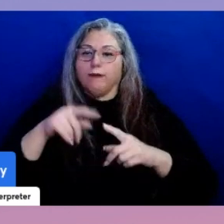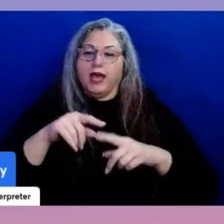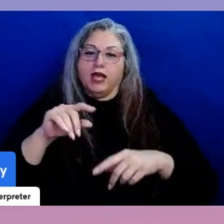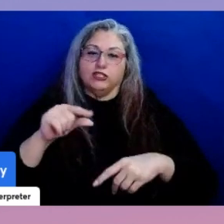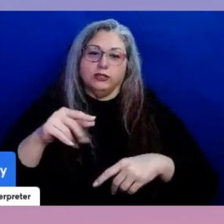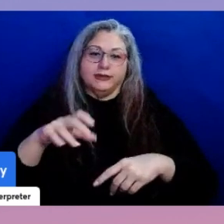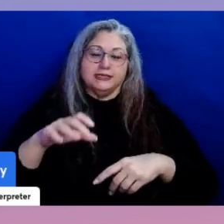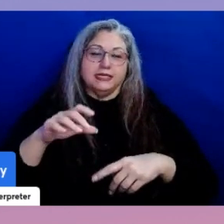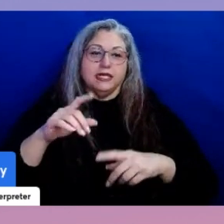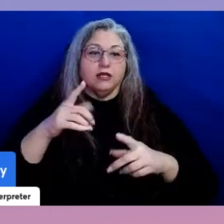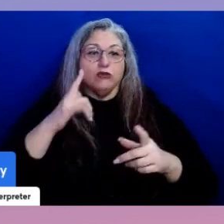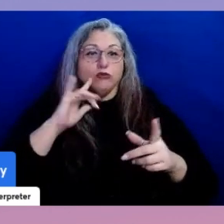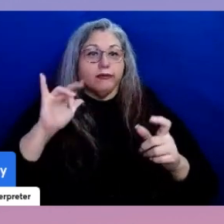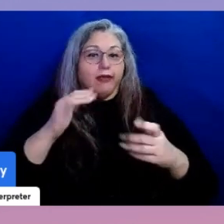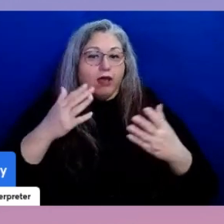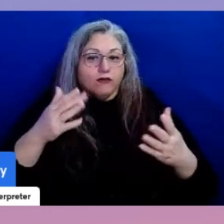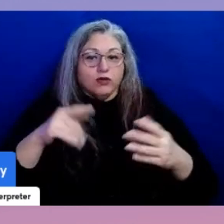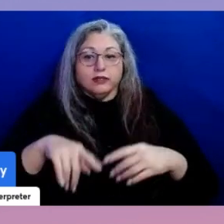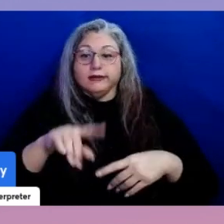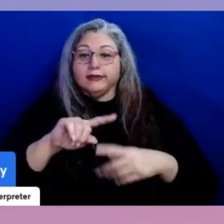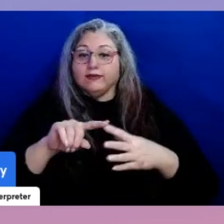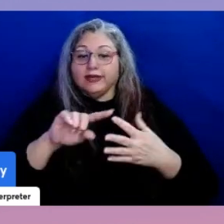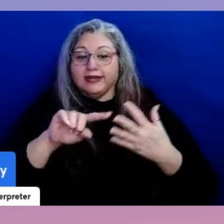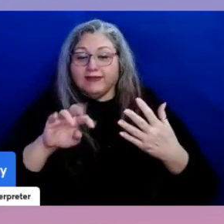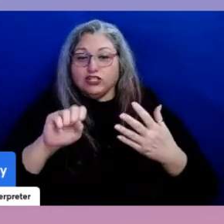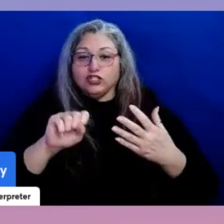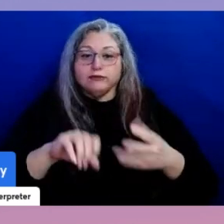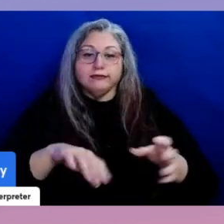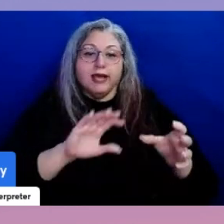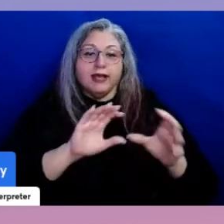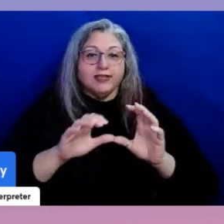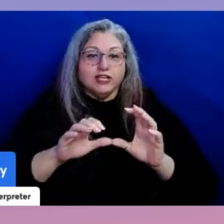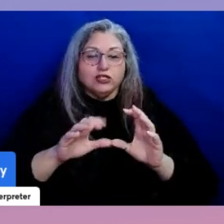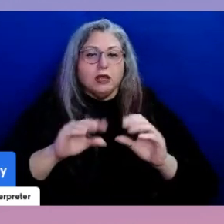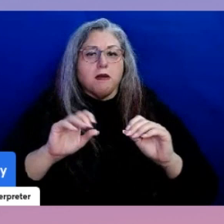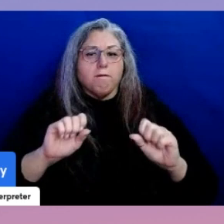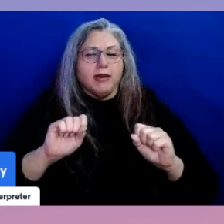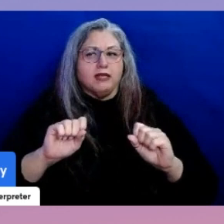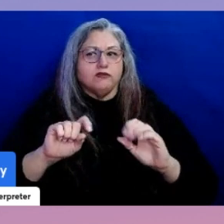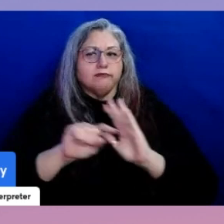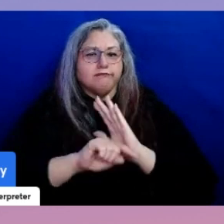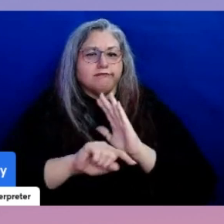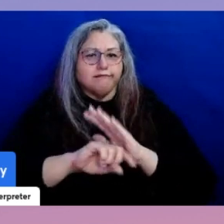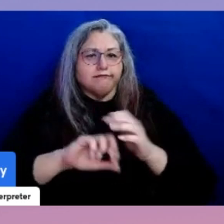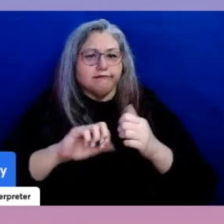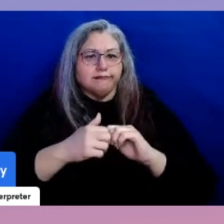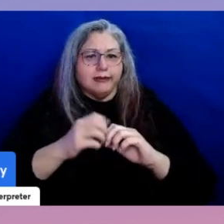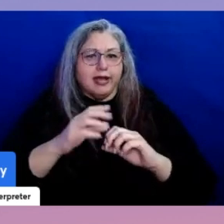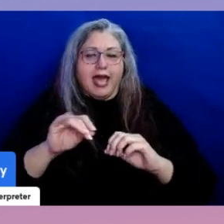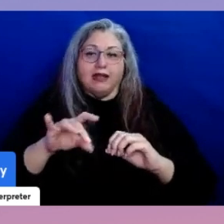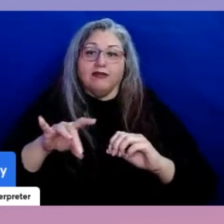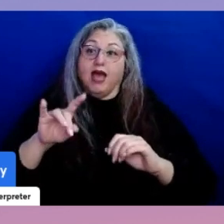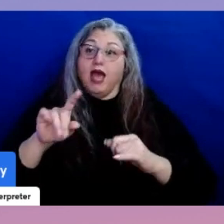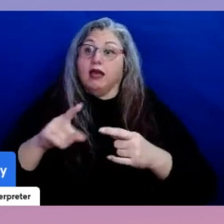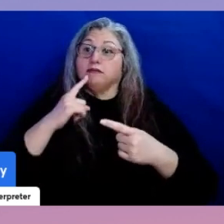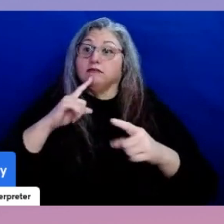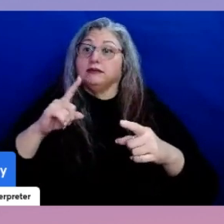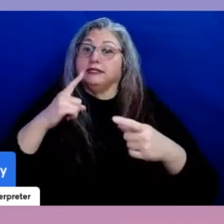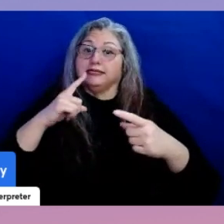like, its features, configurations, potential pitfalls, and finally finding success in automating it all with